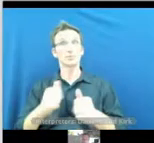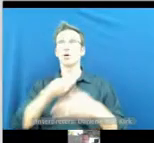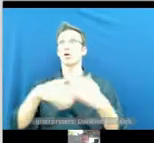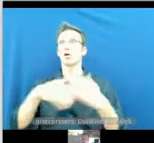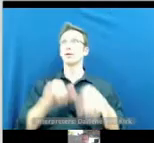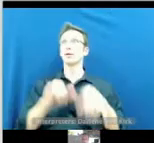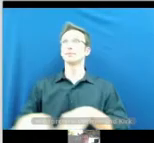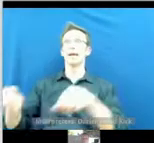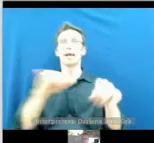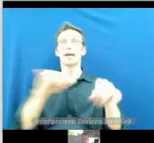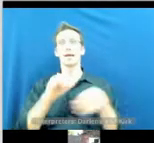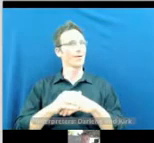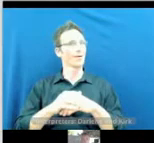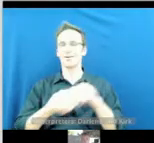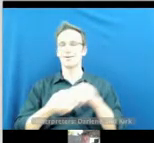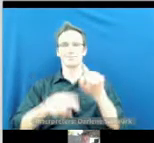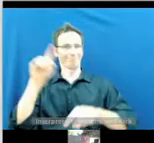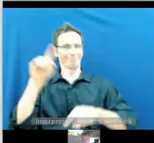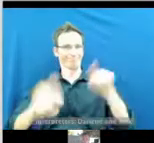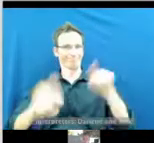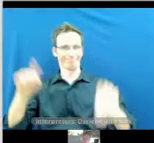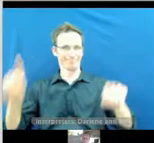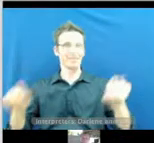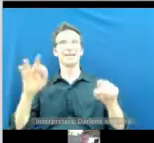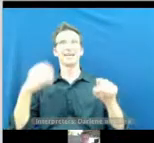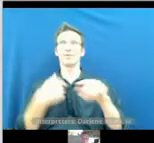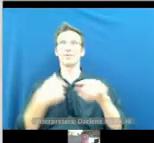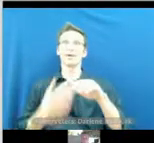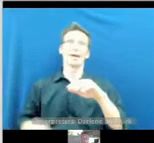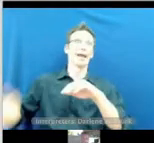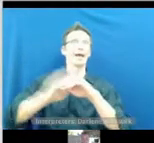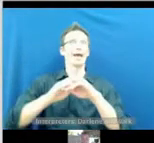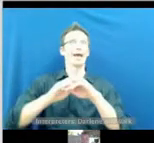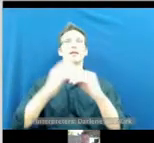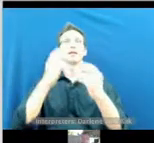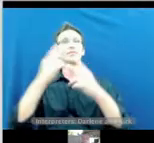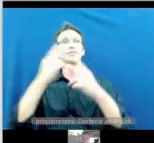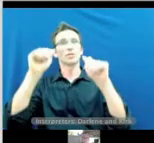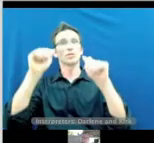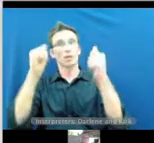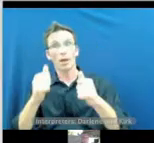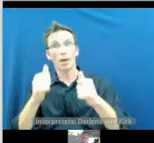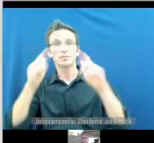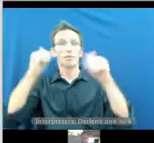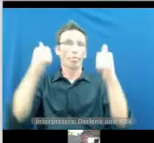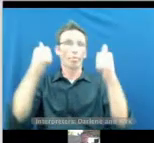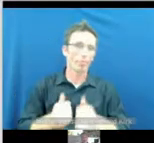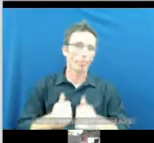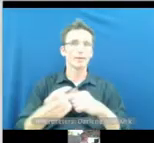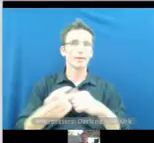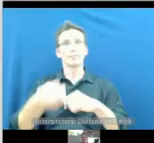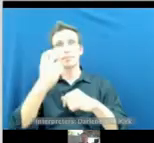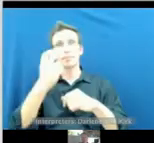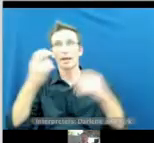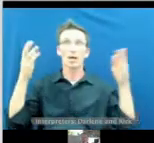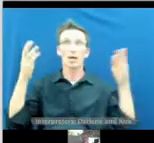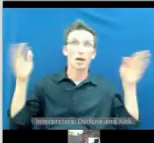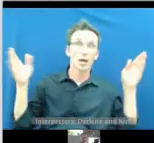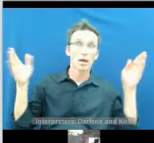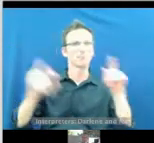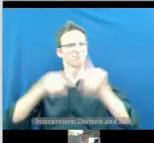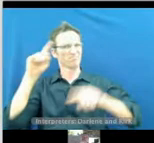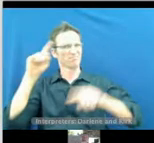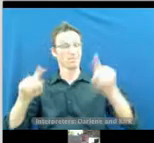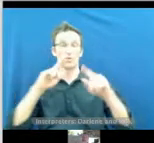If we did that, this picture would be so complicated, you couldn't visually understand it. But we have to think about how things, in terms